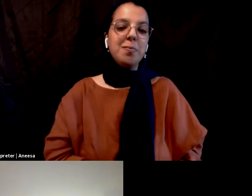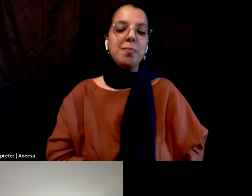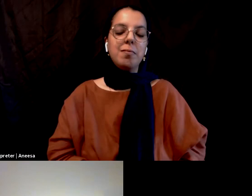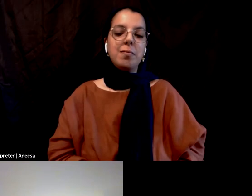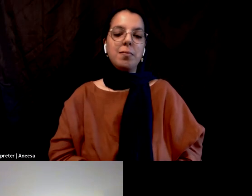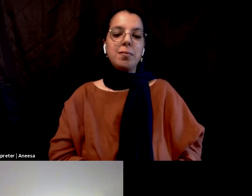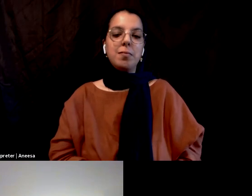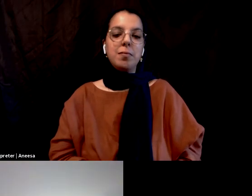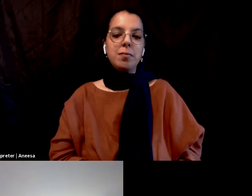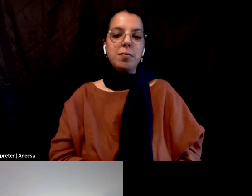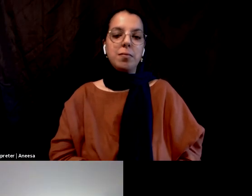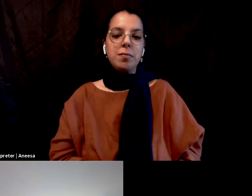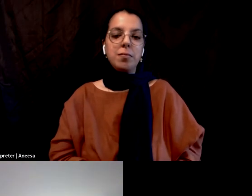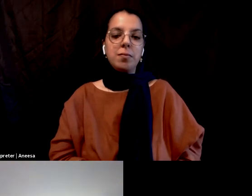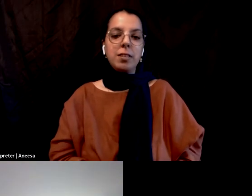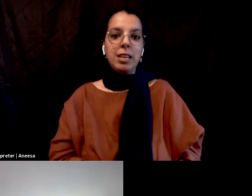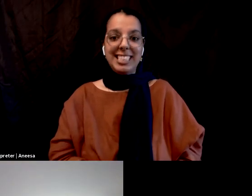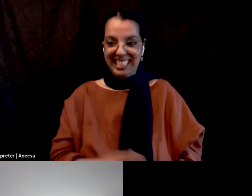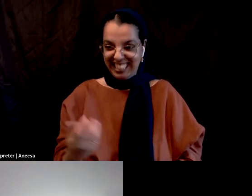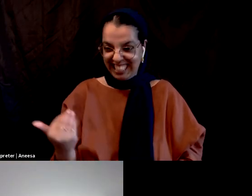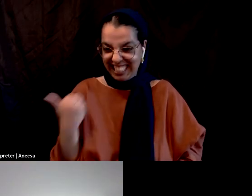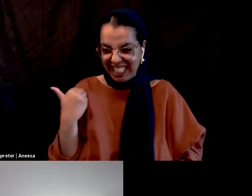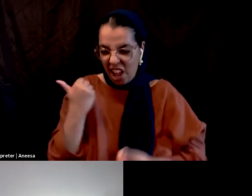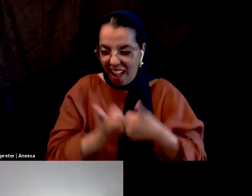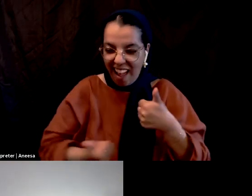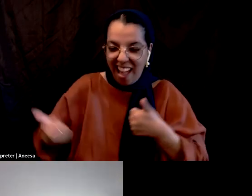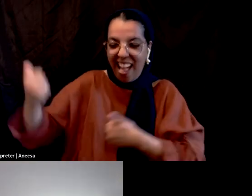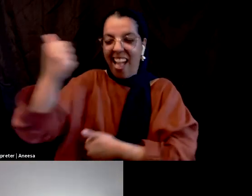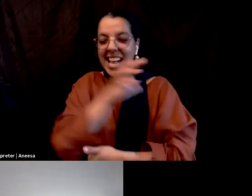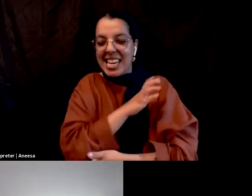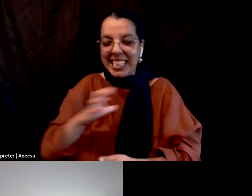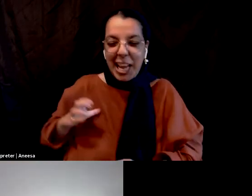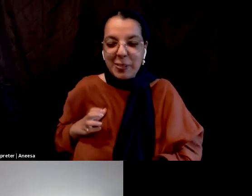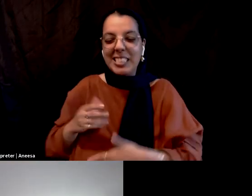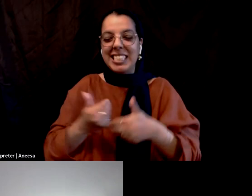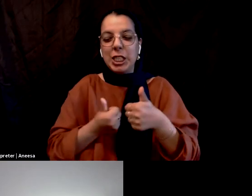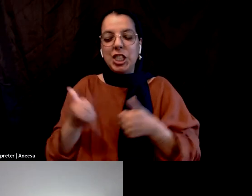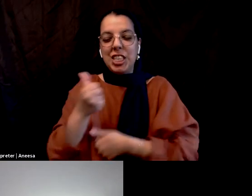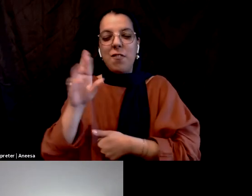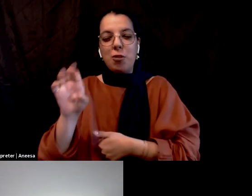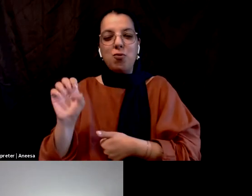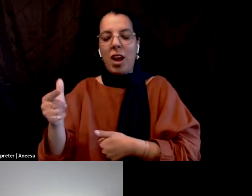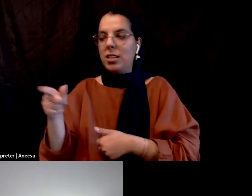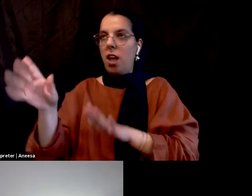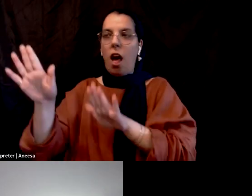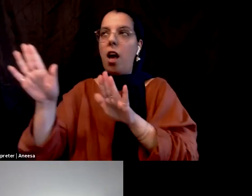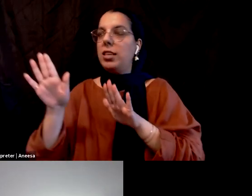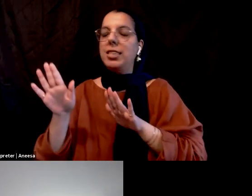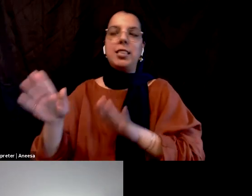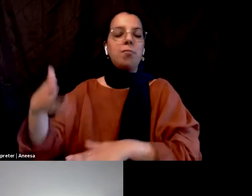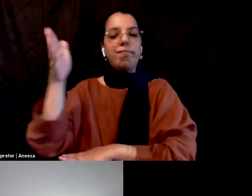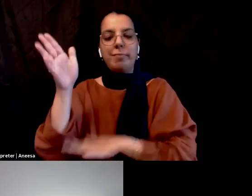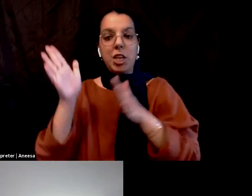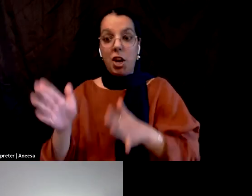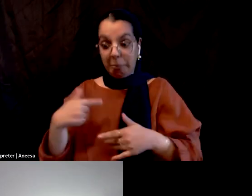follow Grand Council Chief Reg Niganab, because he's a pretty awesome speaker and